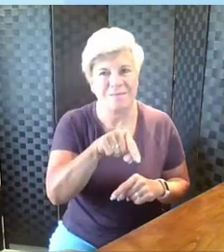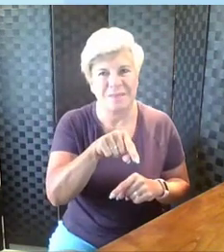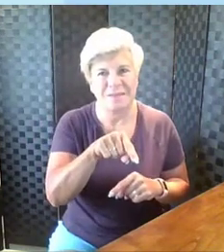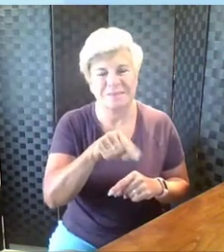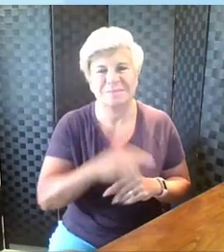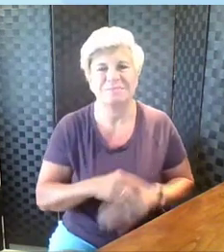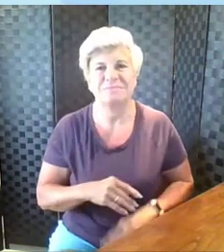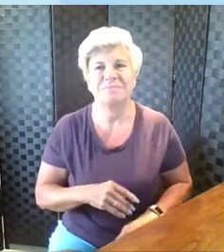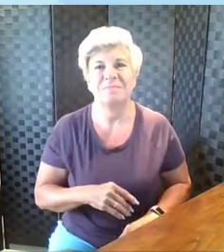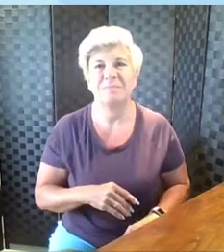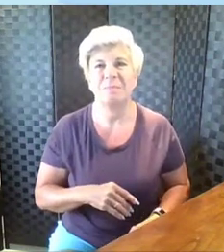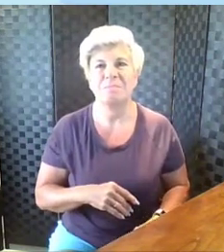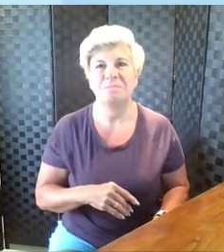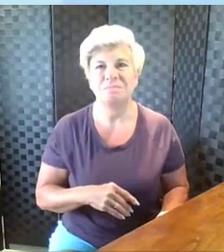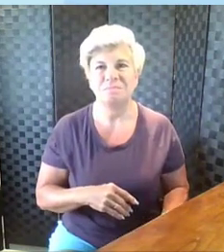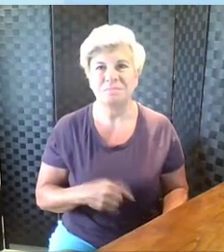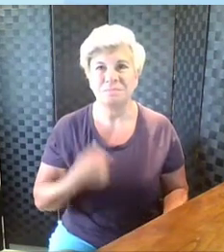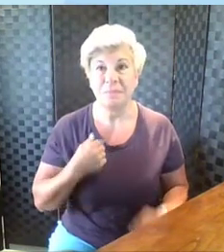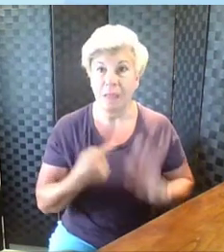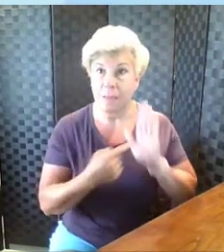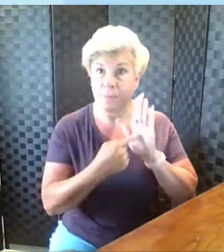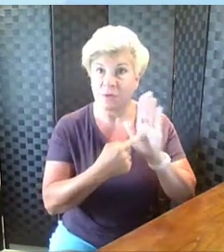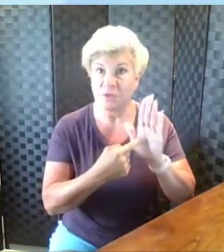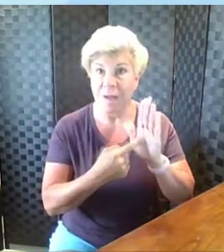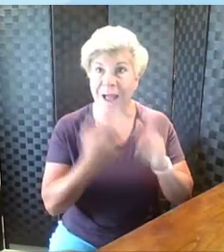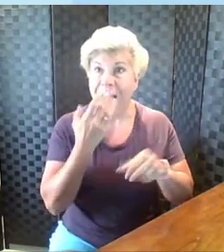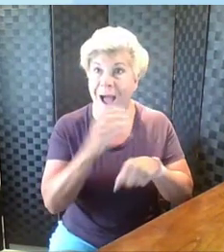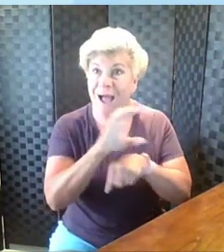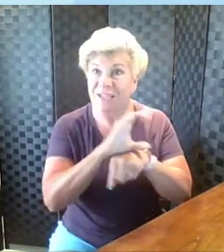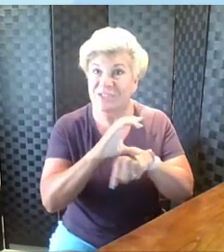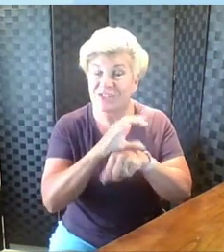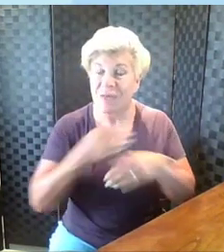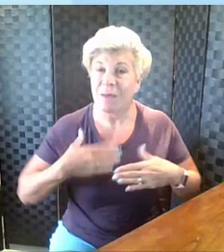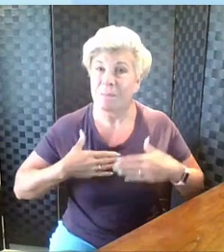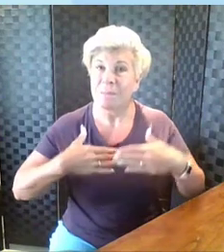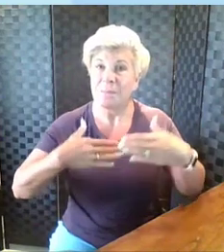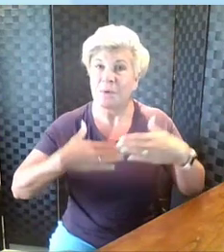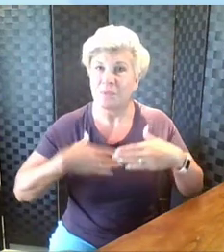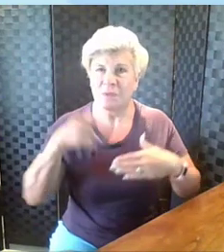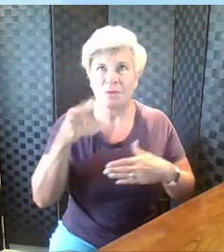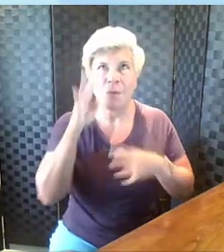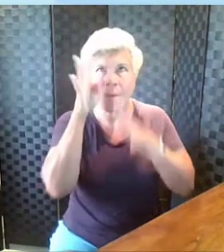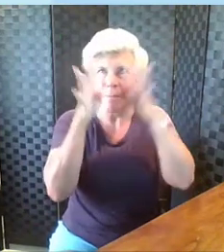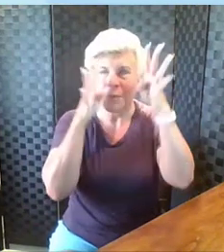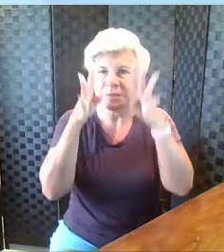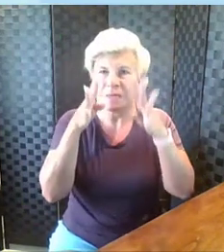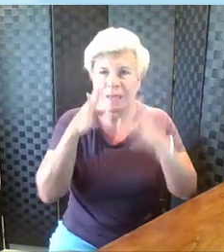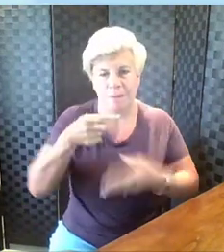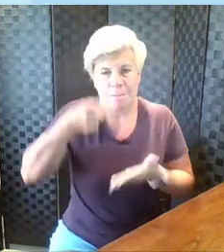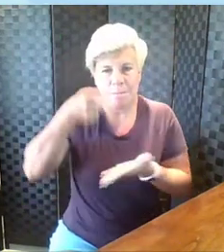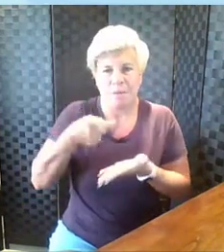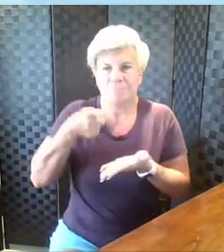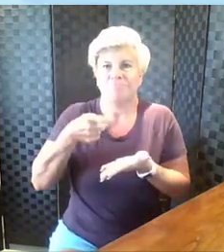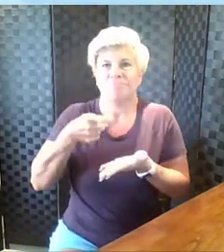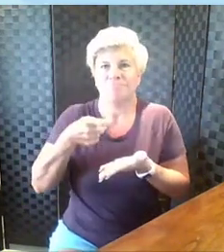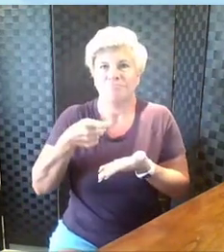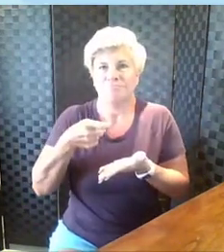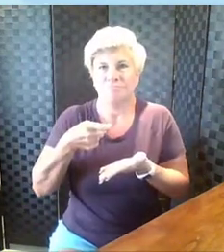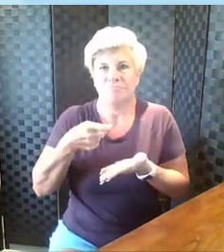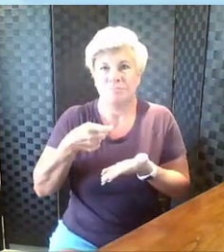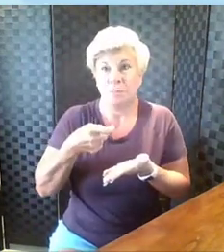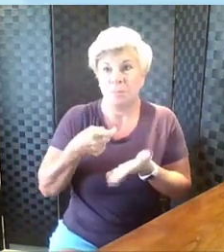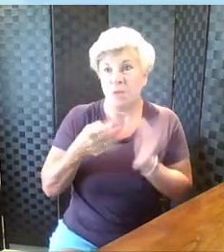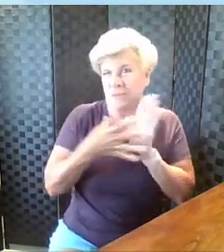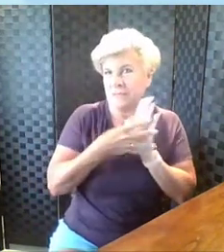So I am going to show you some hot chocolate breathing. So you can pretend that you have a mug, and I'm going to hold mine so you can see what we're